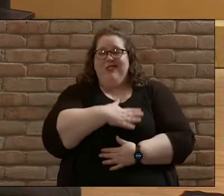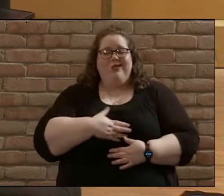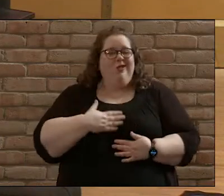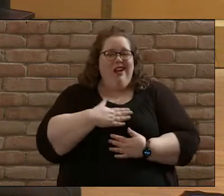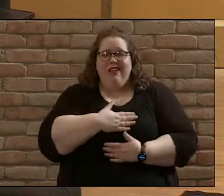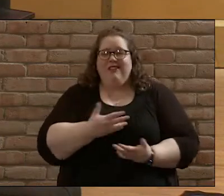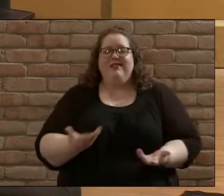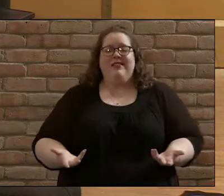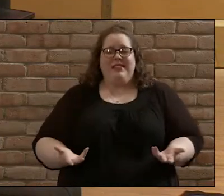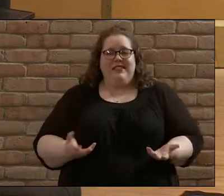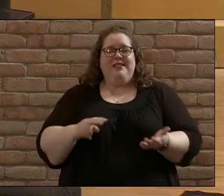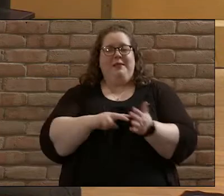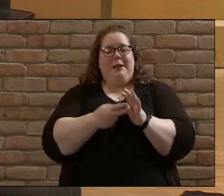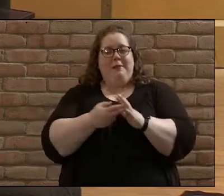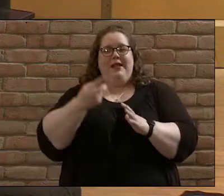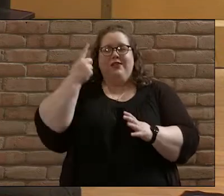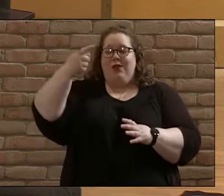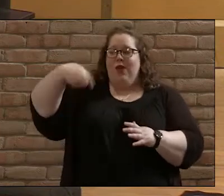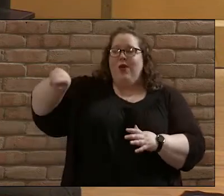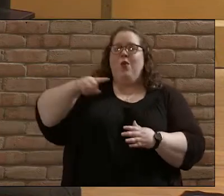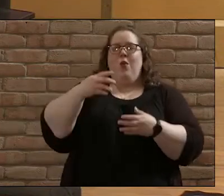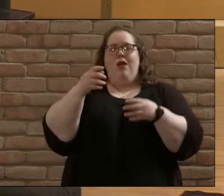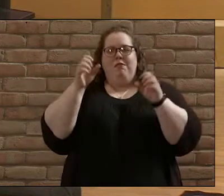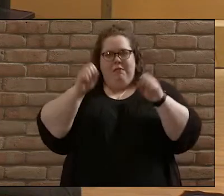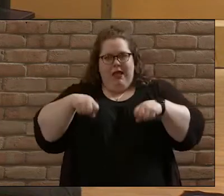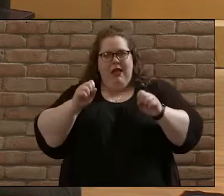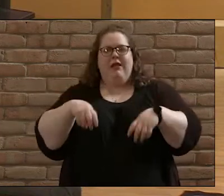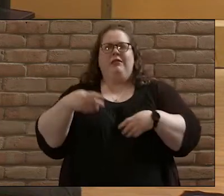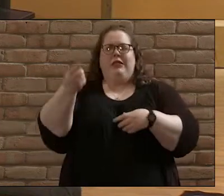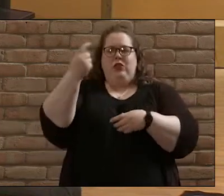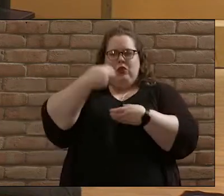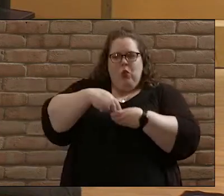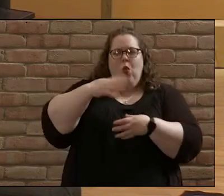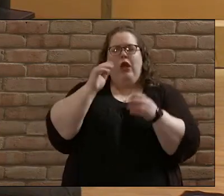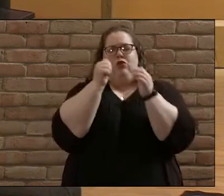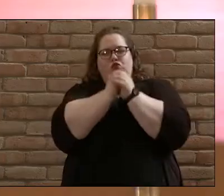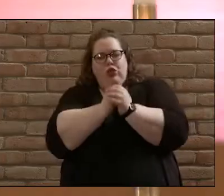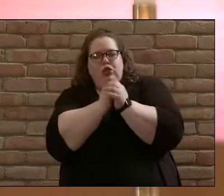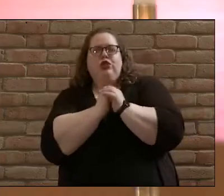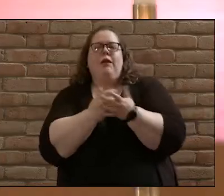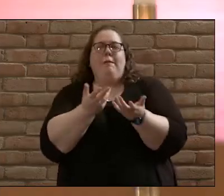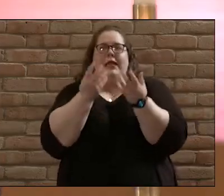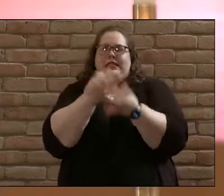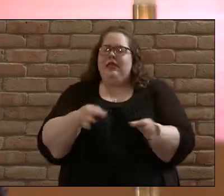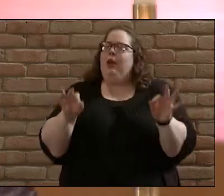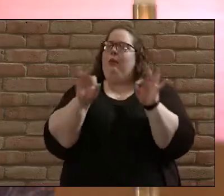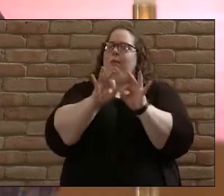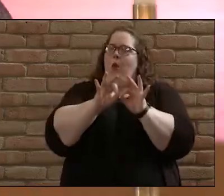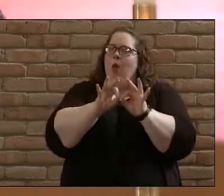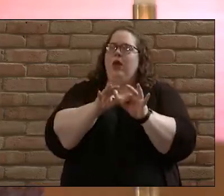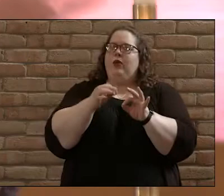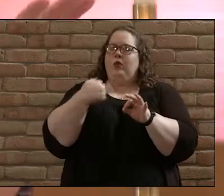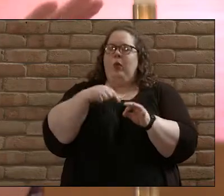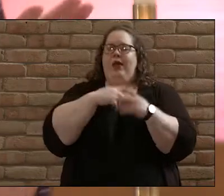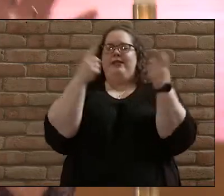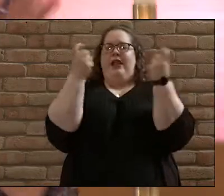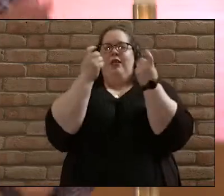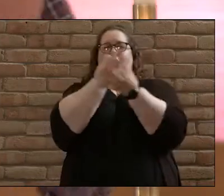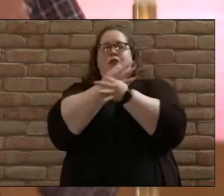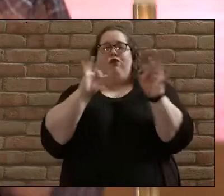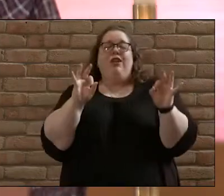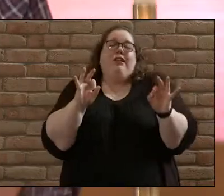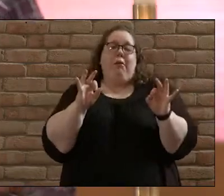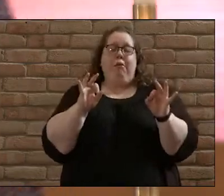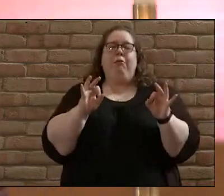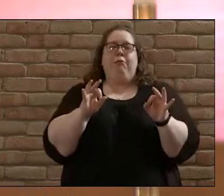able to be here in worship is such an important thing for us to continue to celebrate freedom by simply